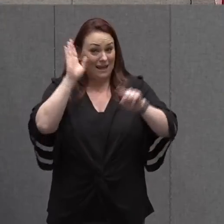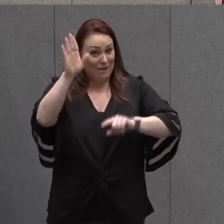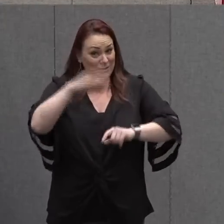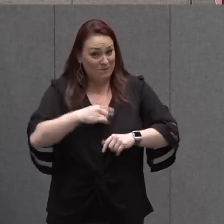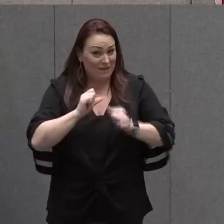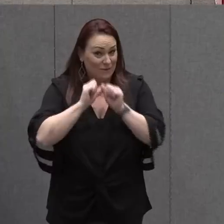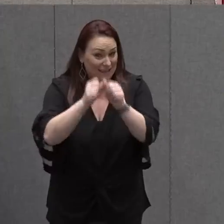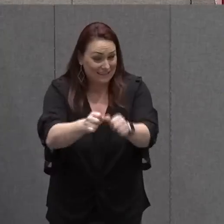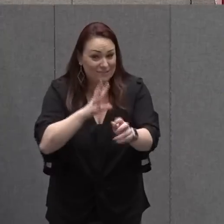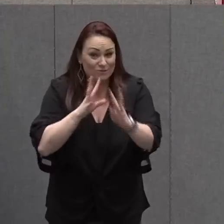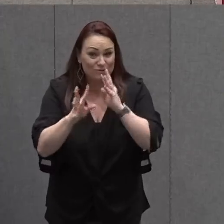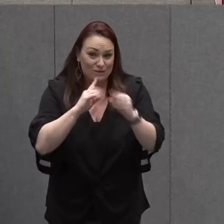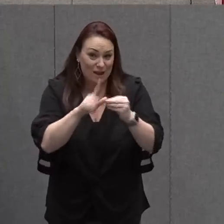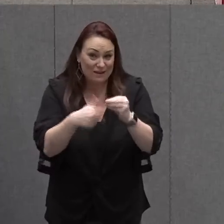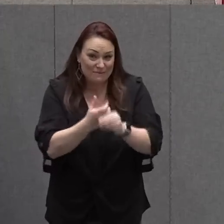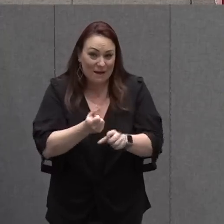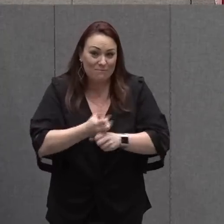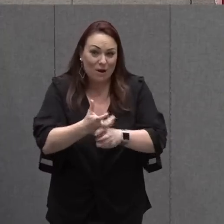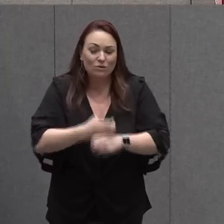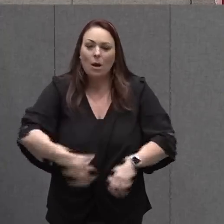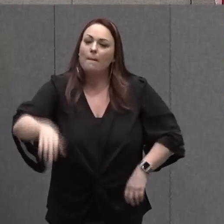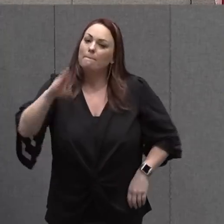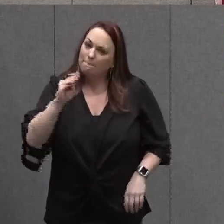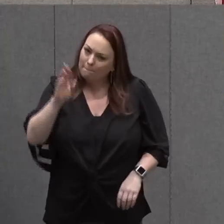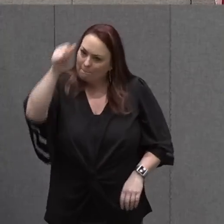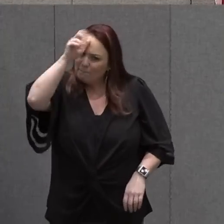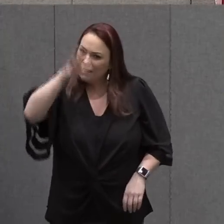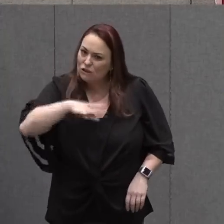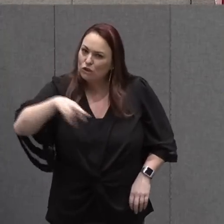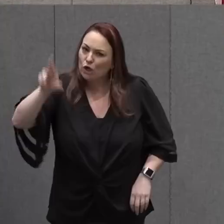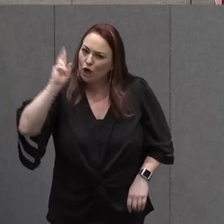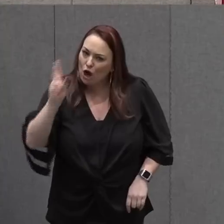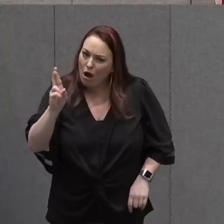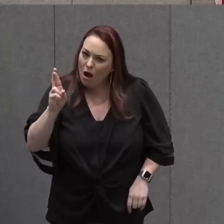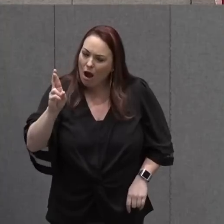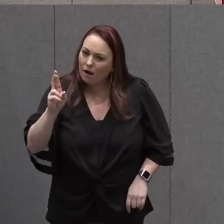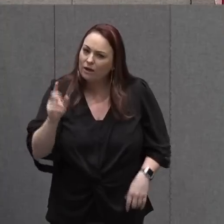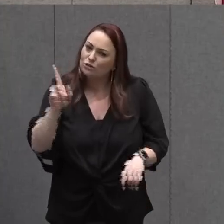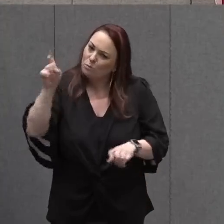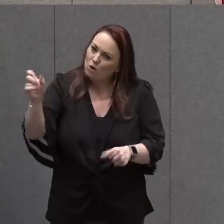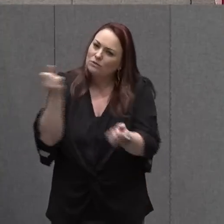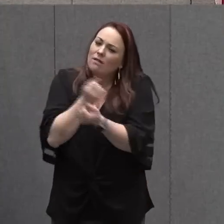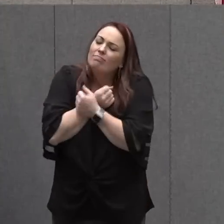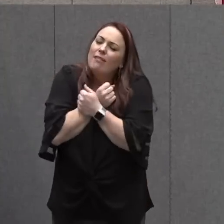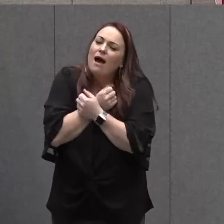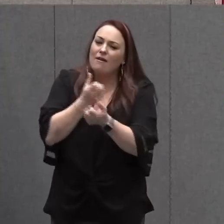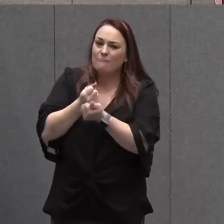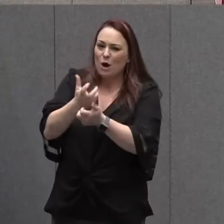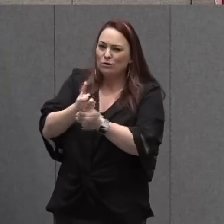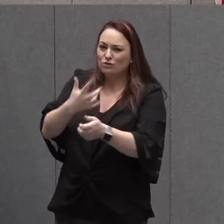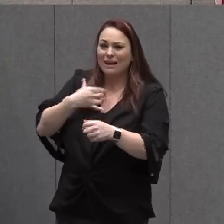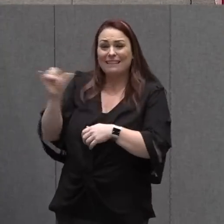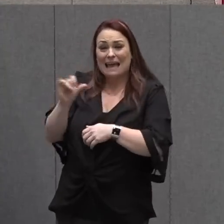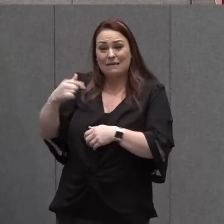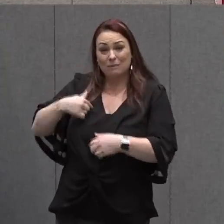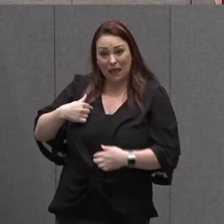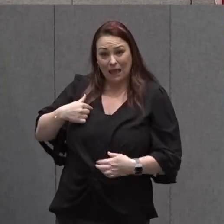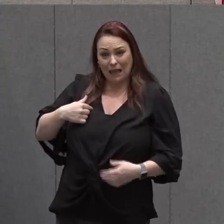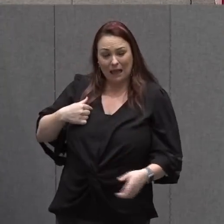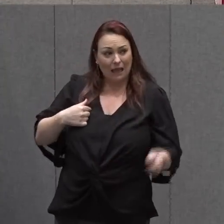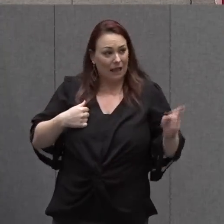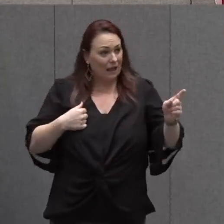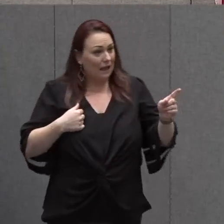poetry. Mr. R, I wish you would just love poetry as much as I do. So listen. Miss Garcia, I did in kindergarten when we